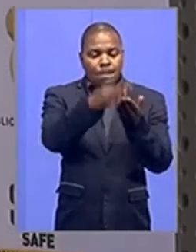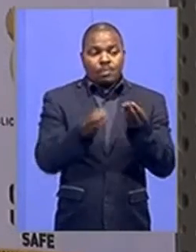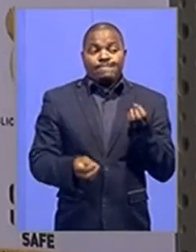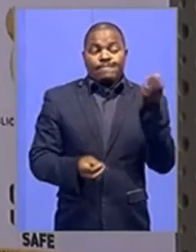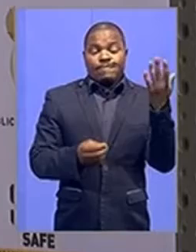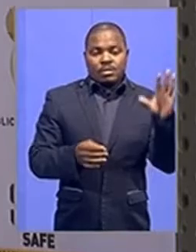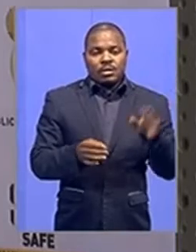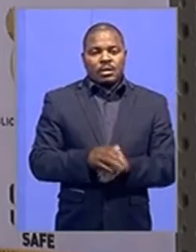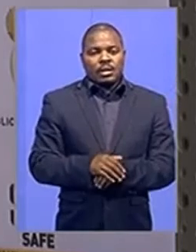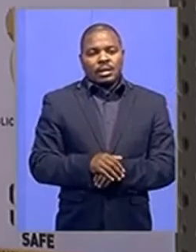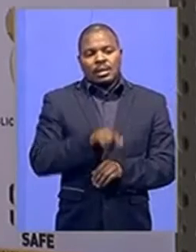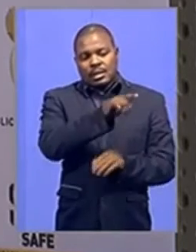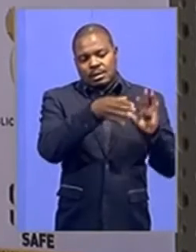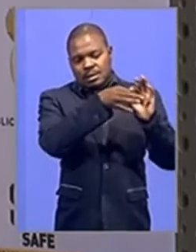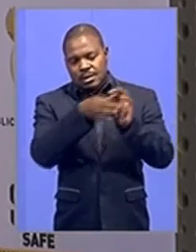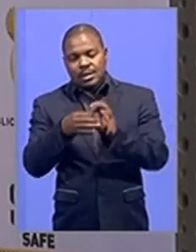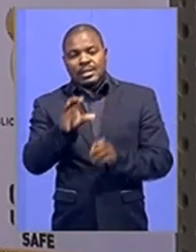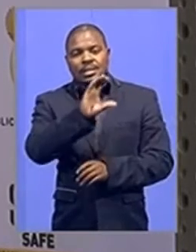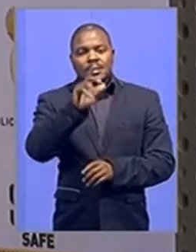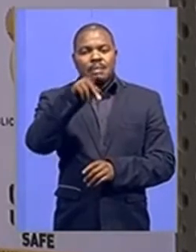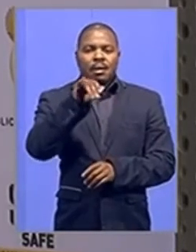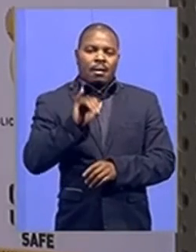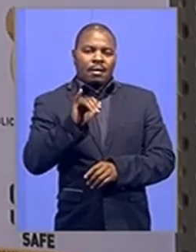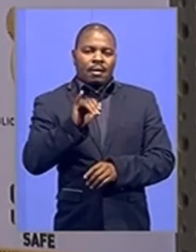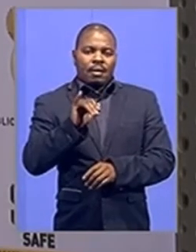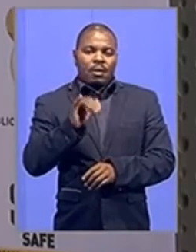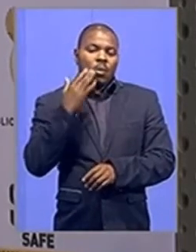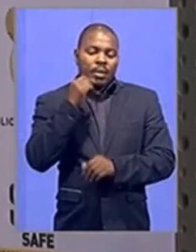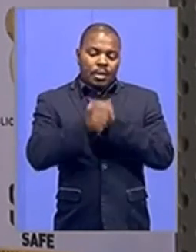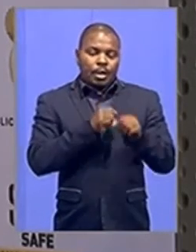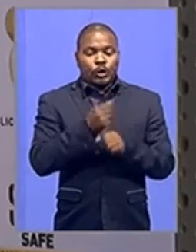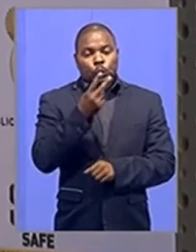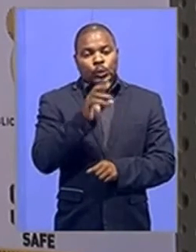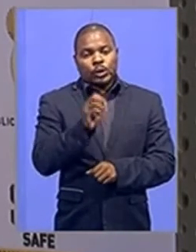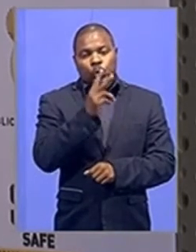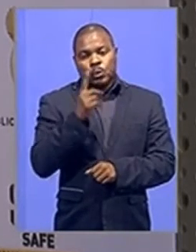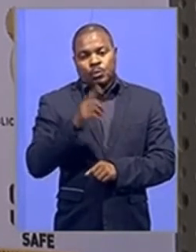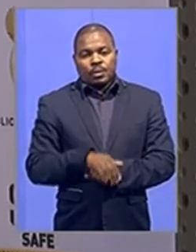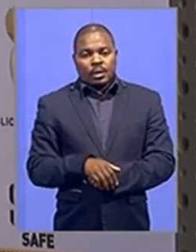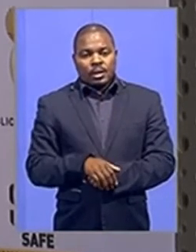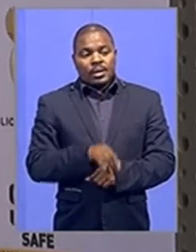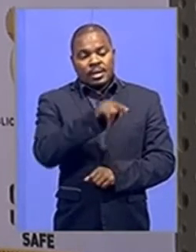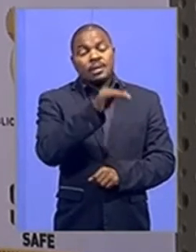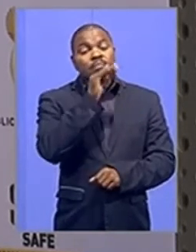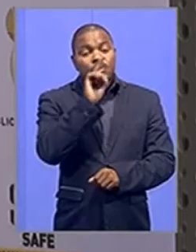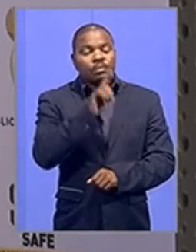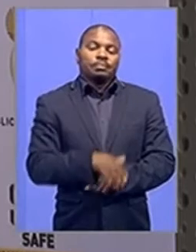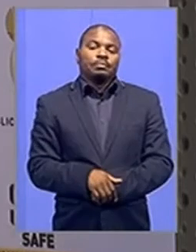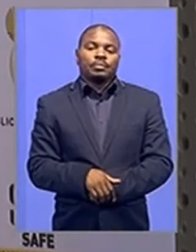for a CPI-linked fee increase for 2021. This would be